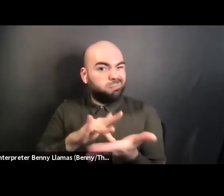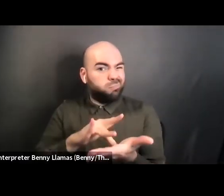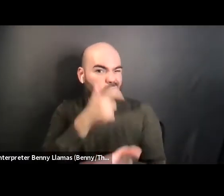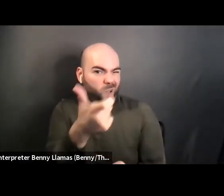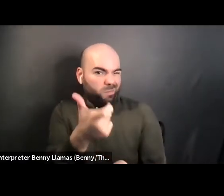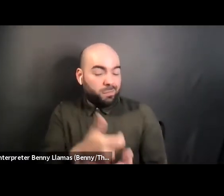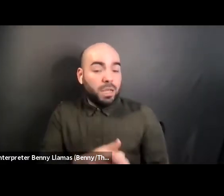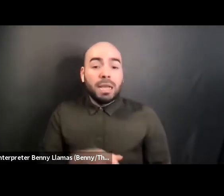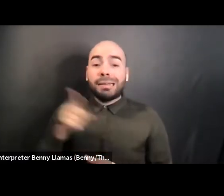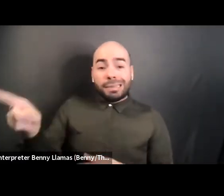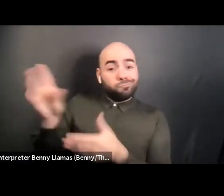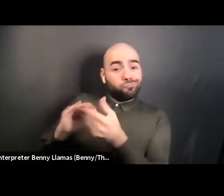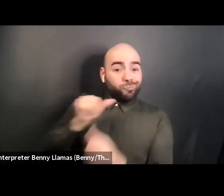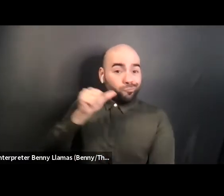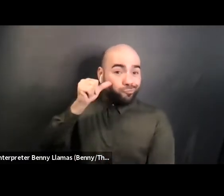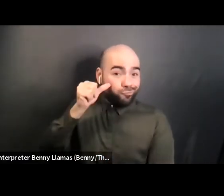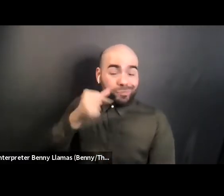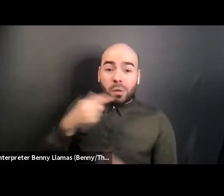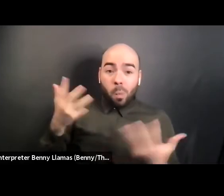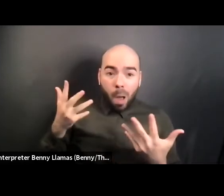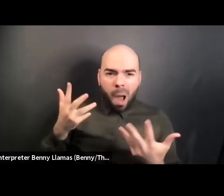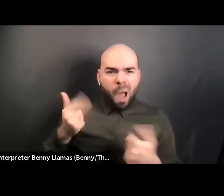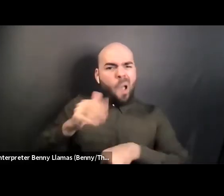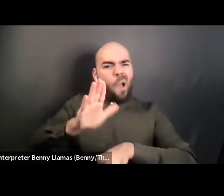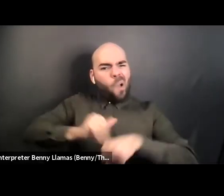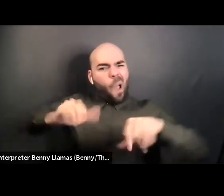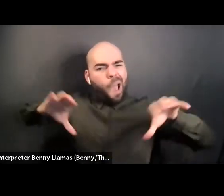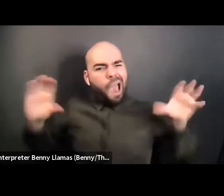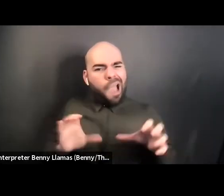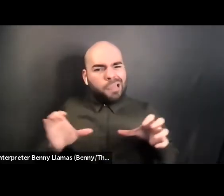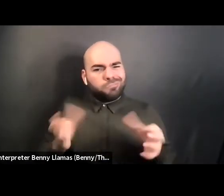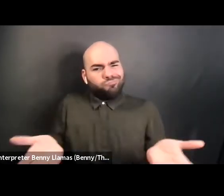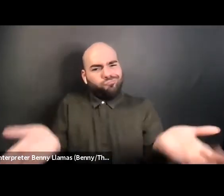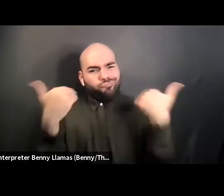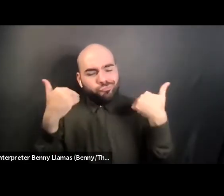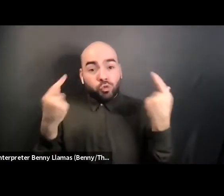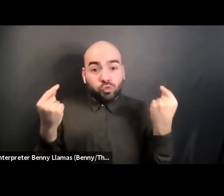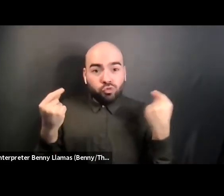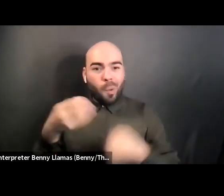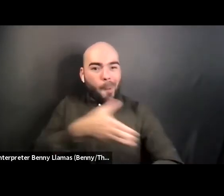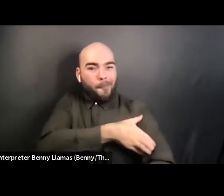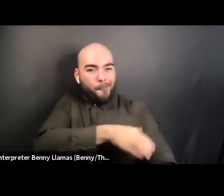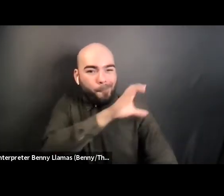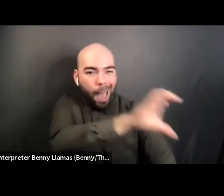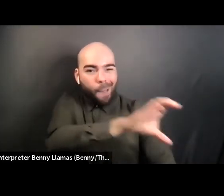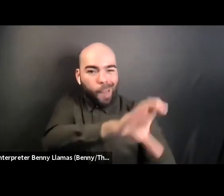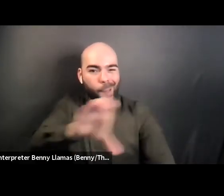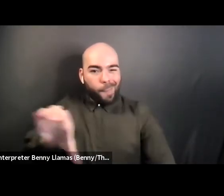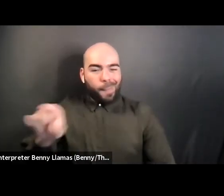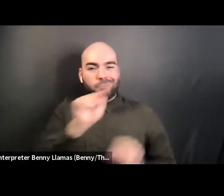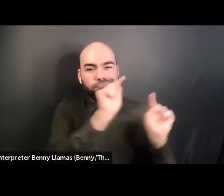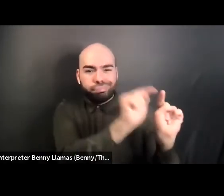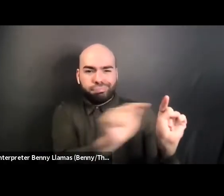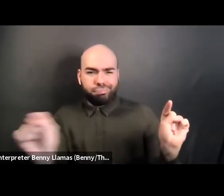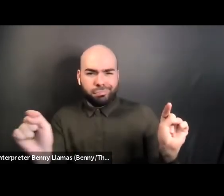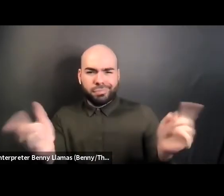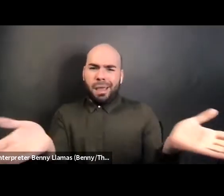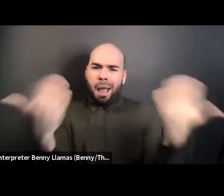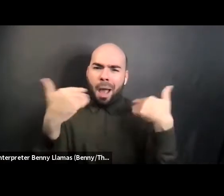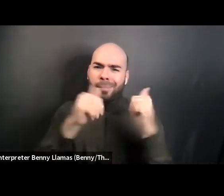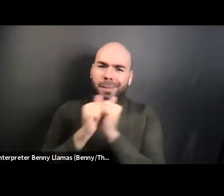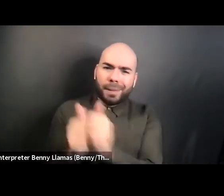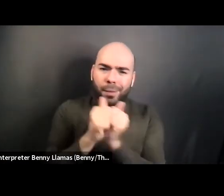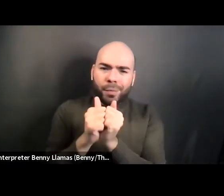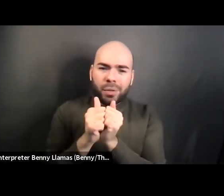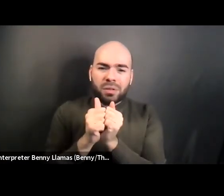call to action to take inventory of our own individual power. And I just want to state plainly, we